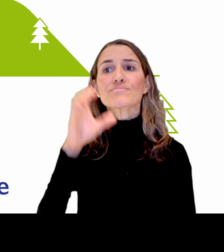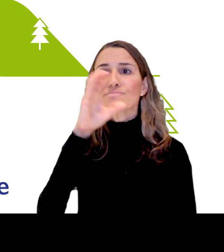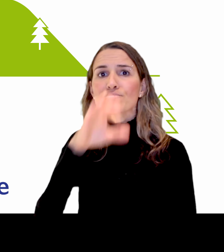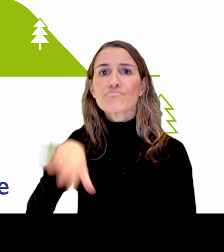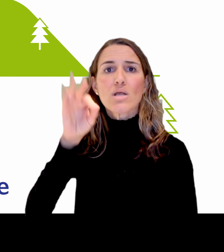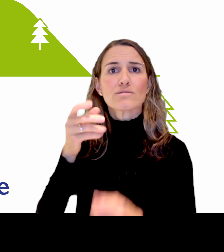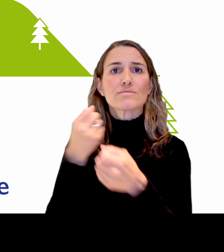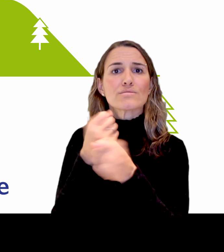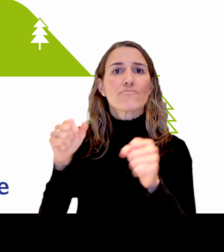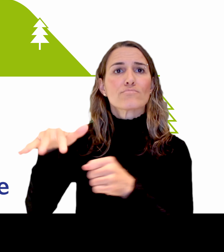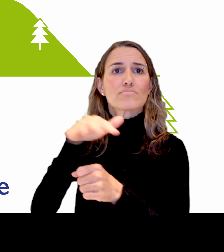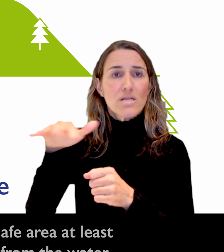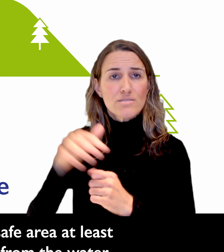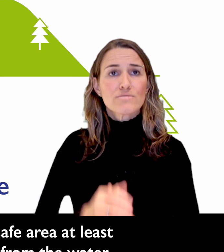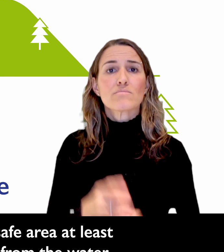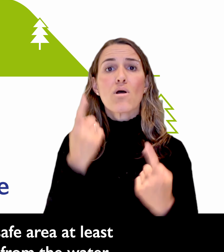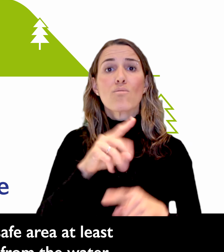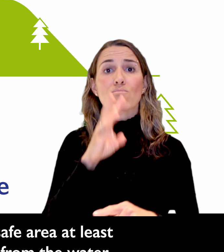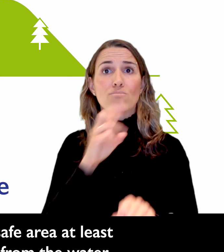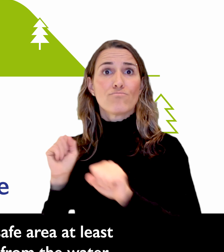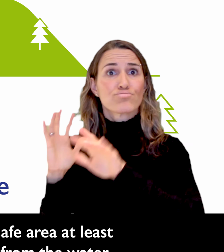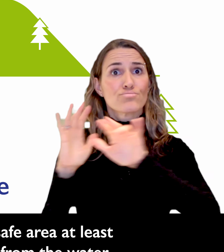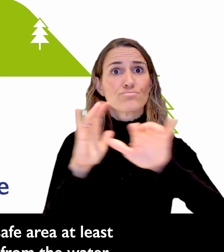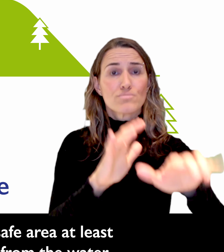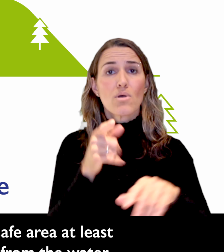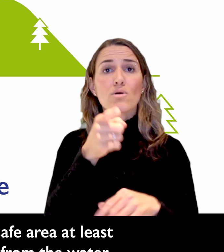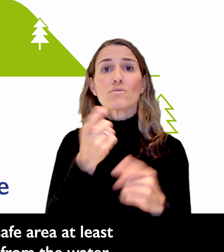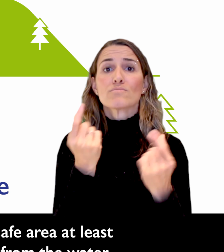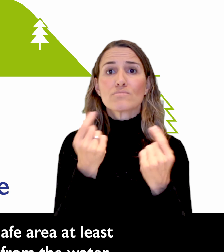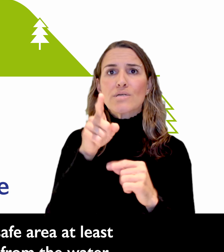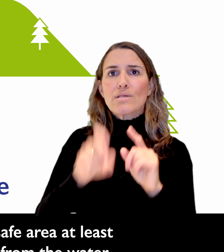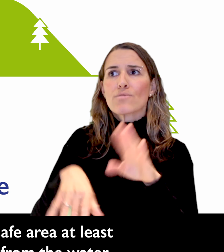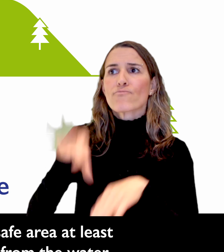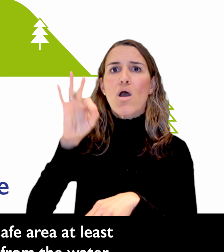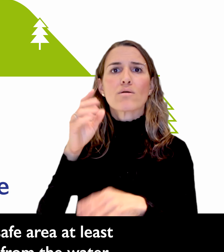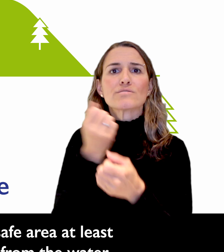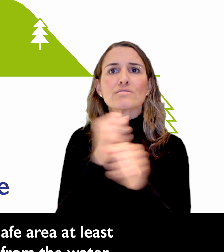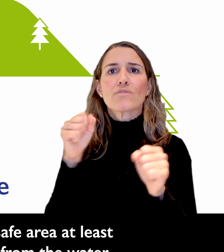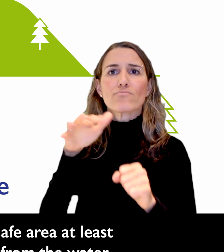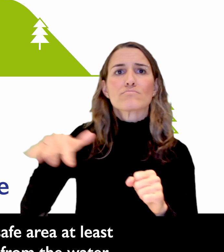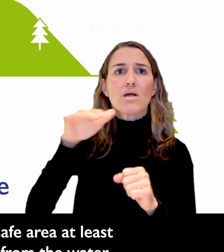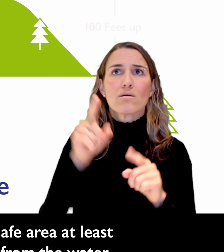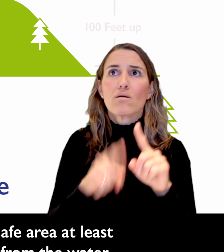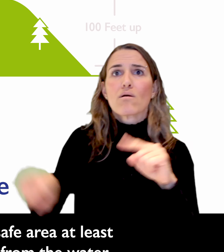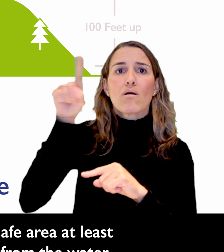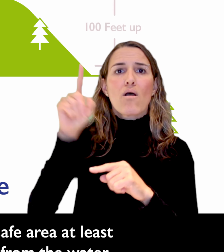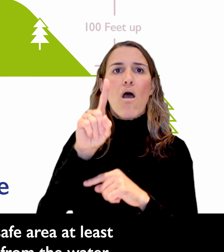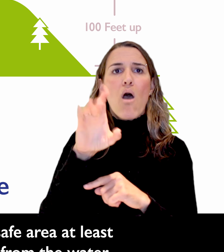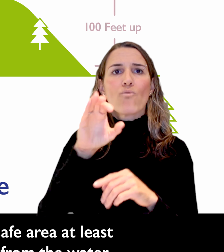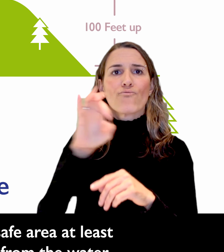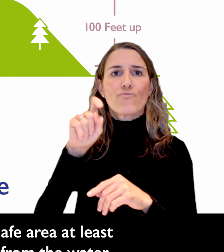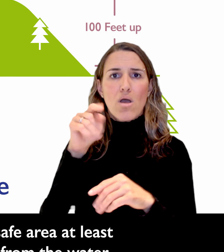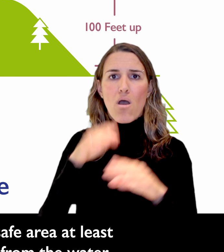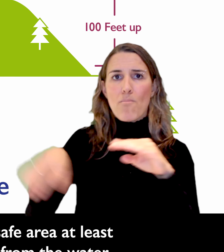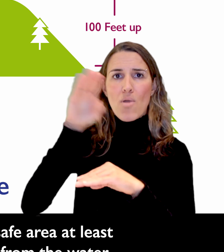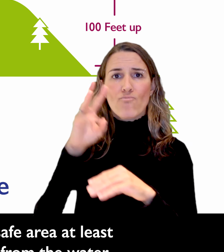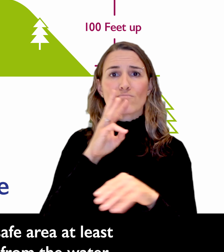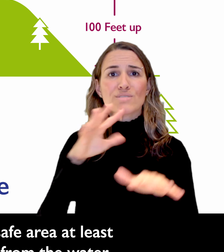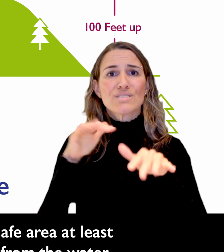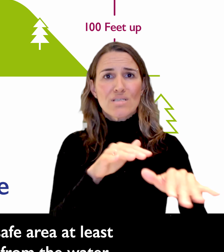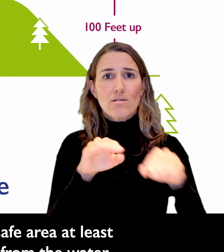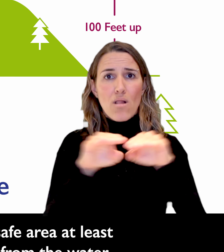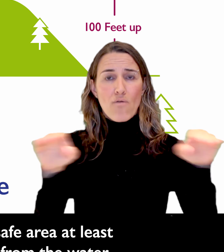Find a safe place. If a tsunami occurs, you'll need to find a safe area at least 100 feet above sea